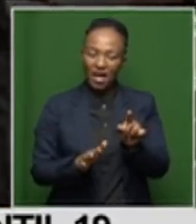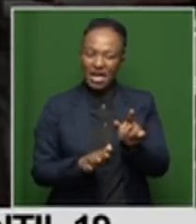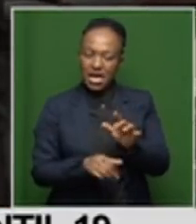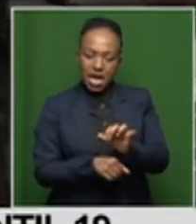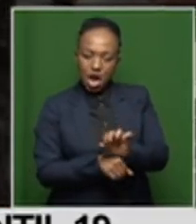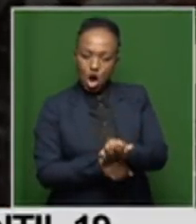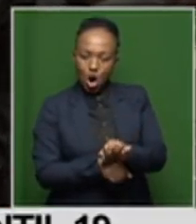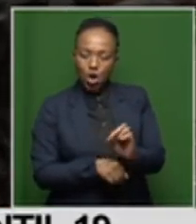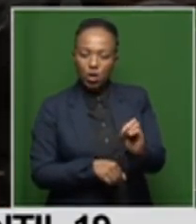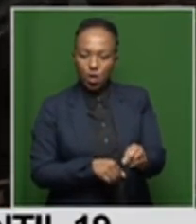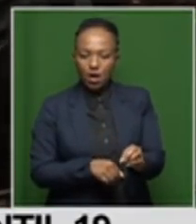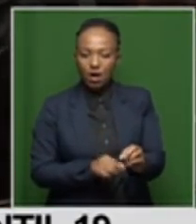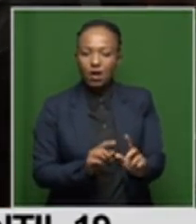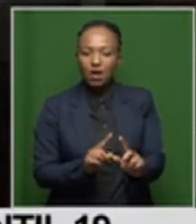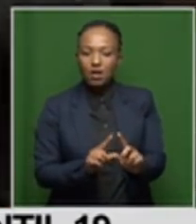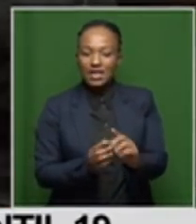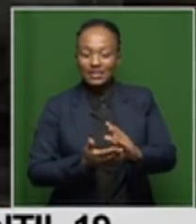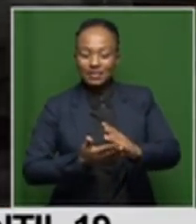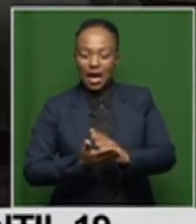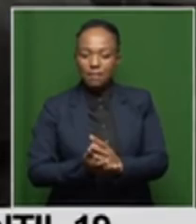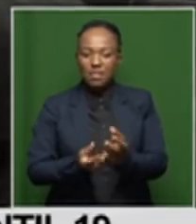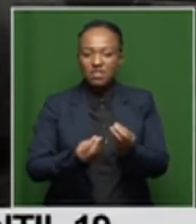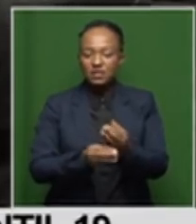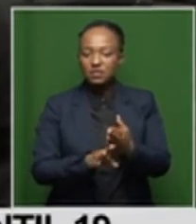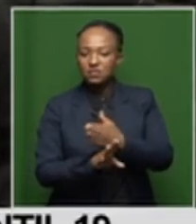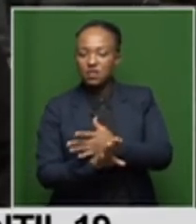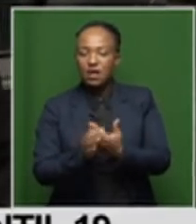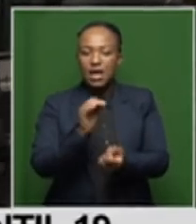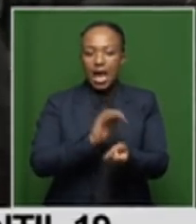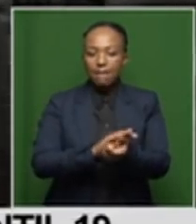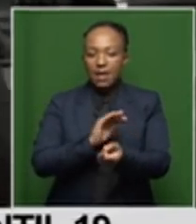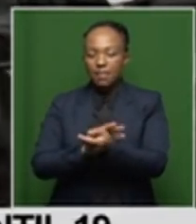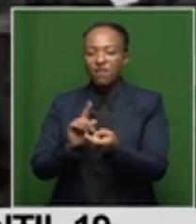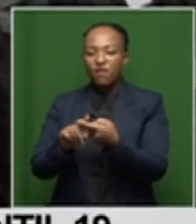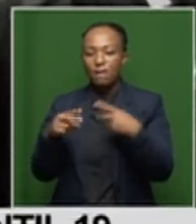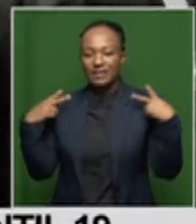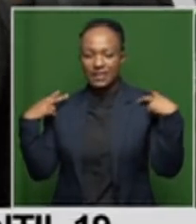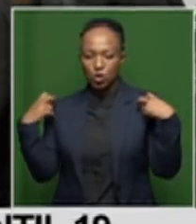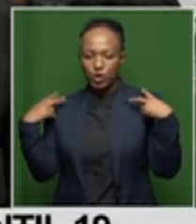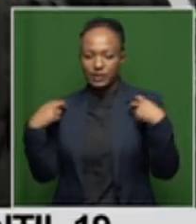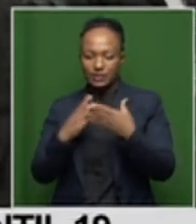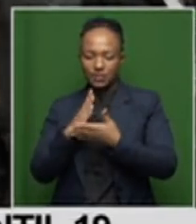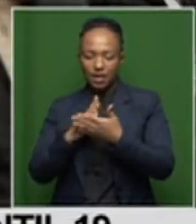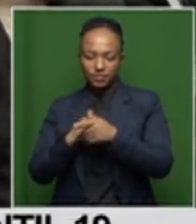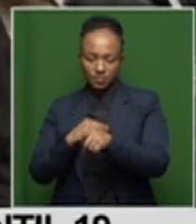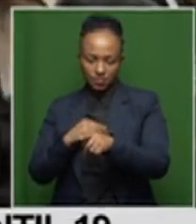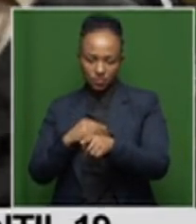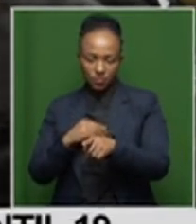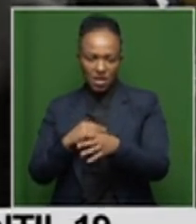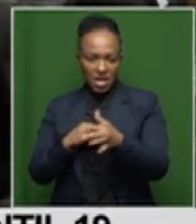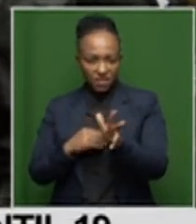he has ignored, some of the things that may have happened from the intelligence perspective. If you hear them